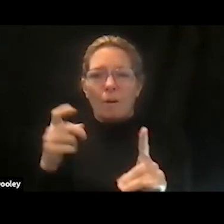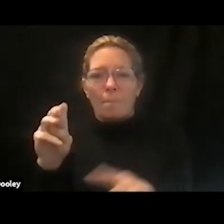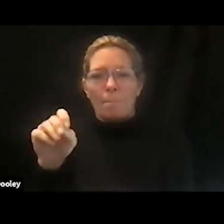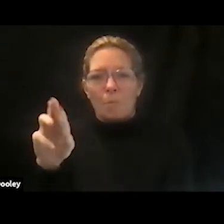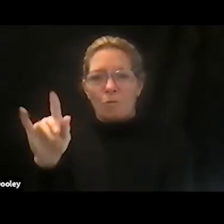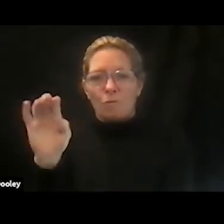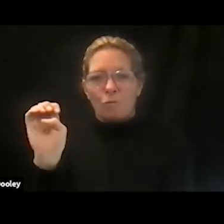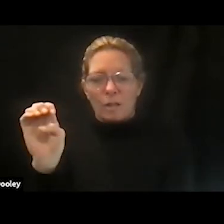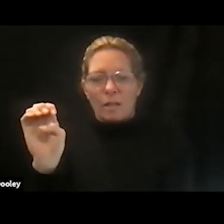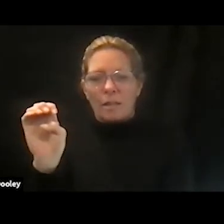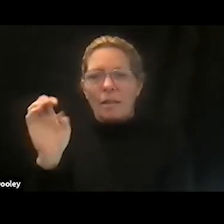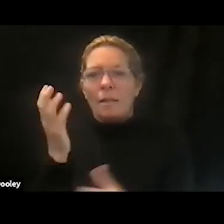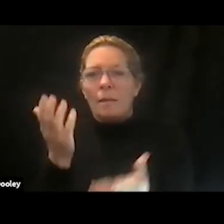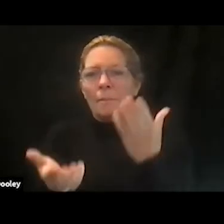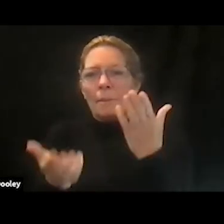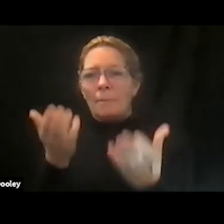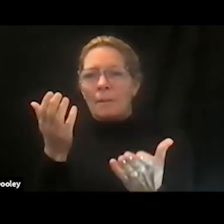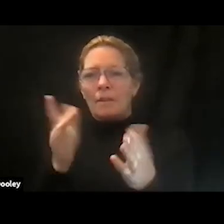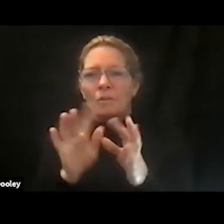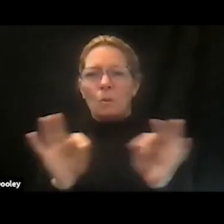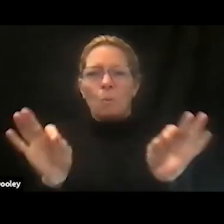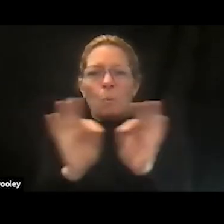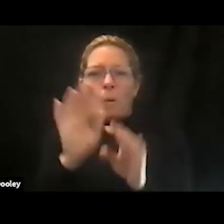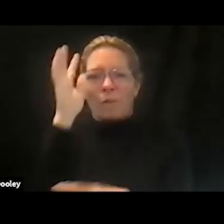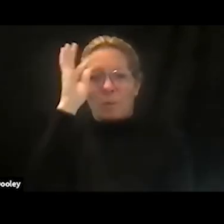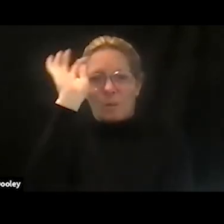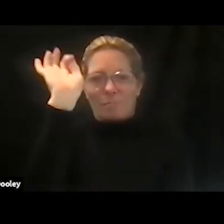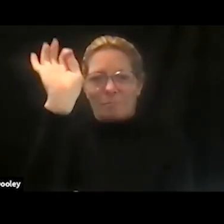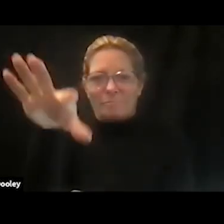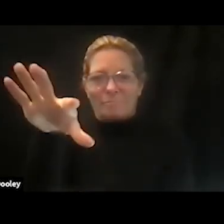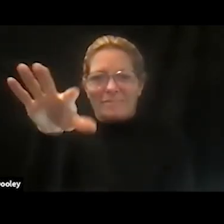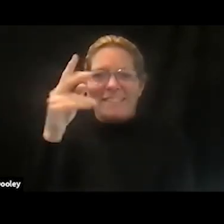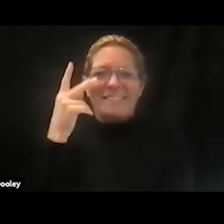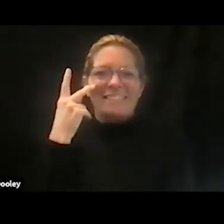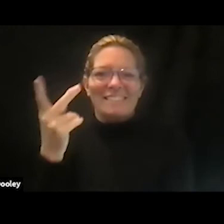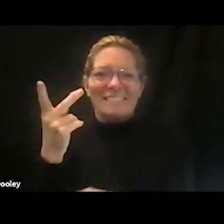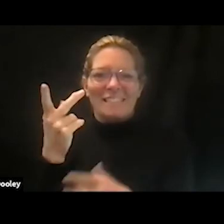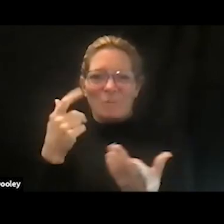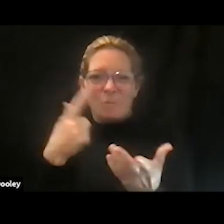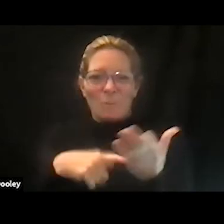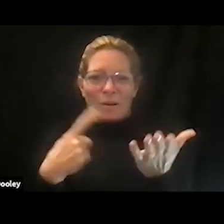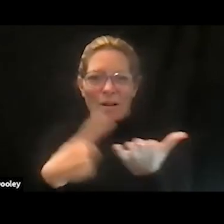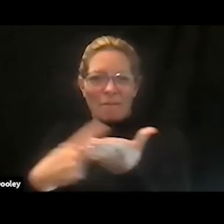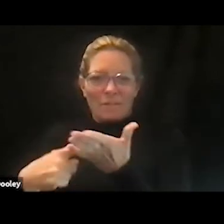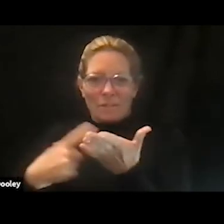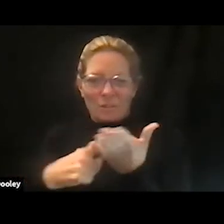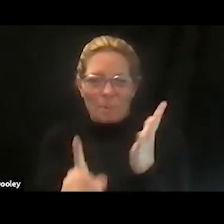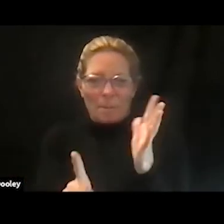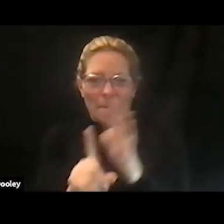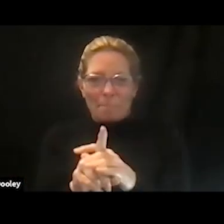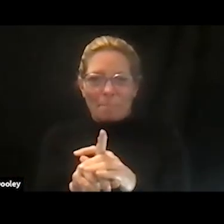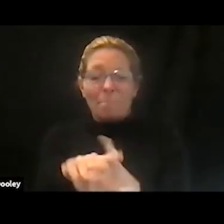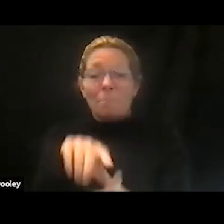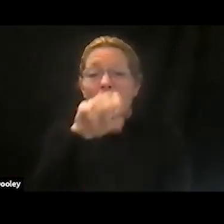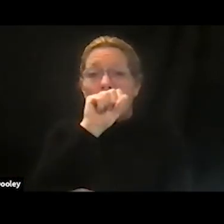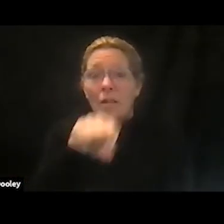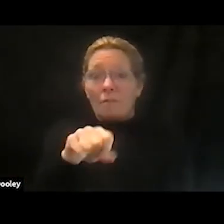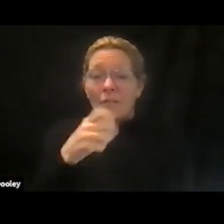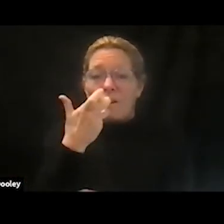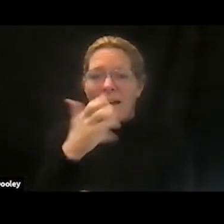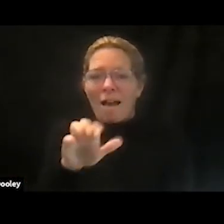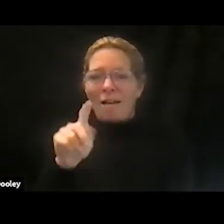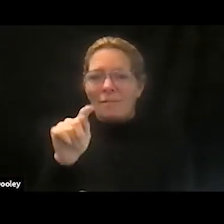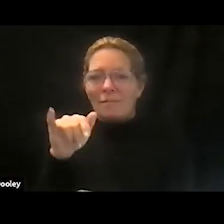it's worth that we put it all on y'all's plate, see if it sparks a conversation. Would love to hear some hot tips to put pressure on